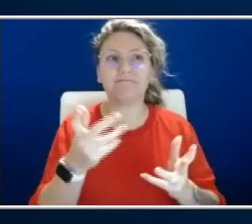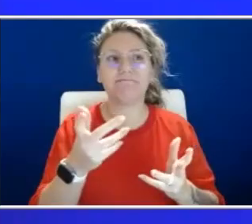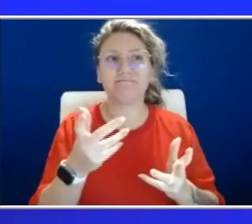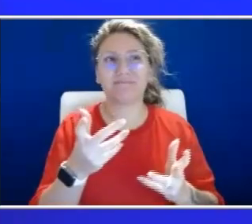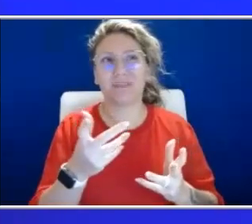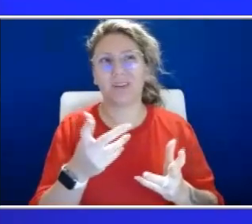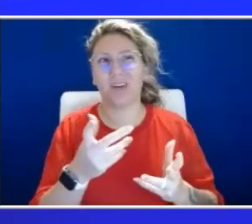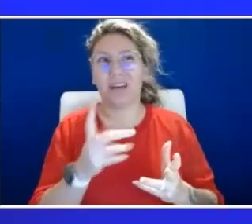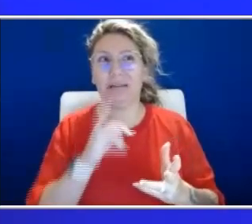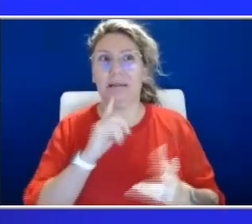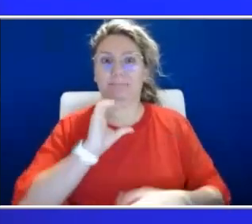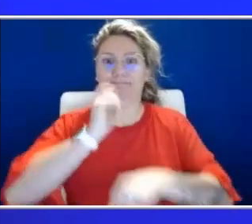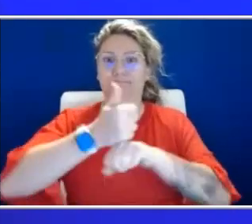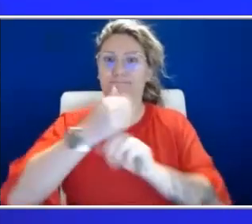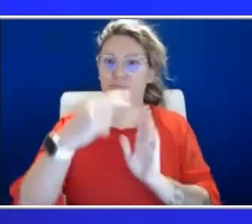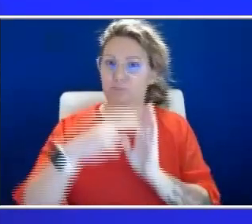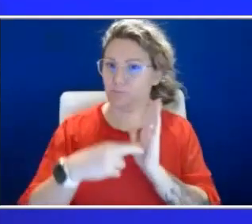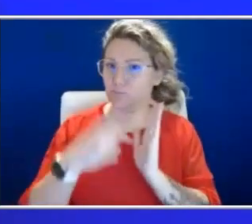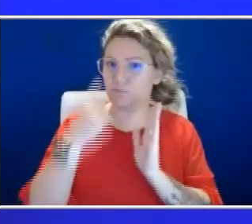as the timeline.